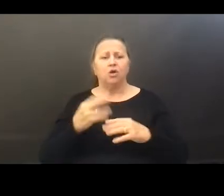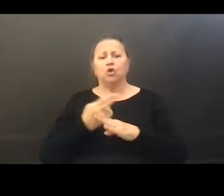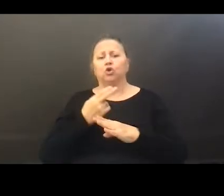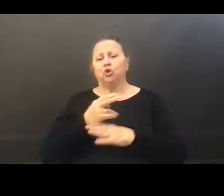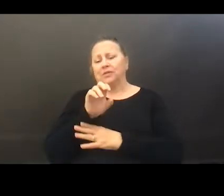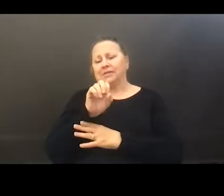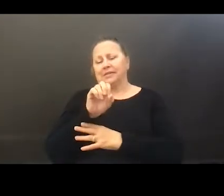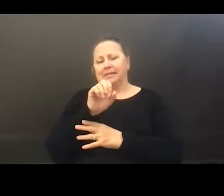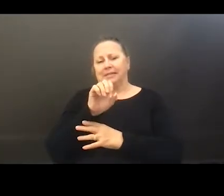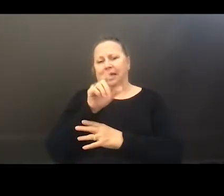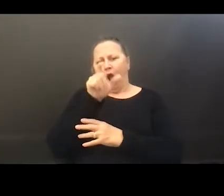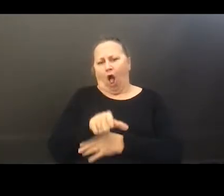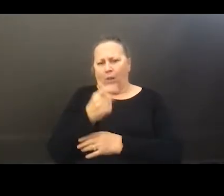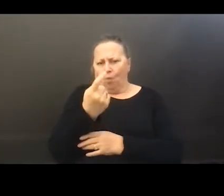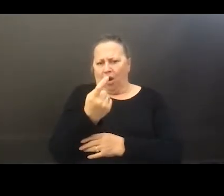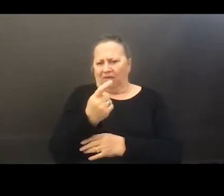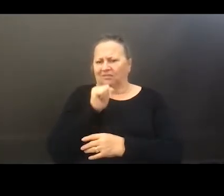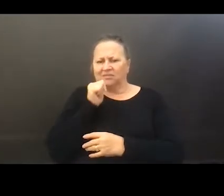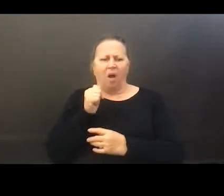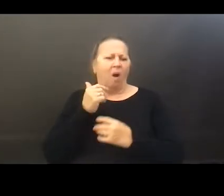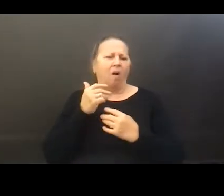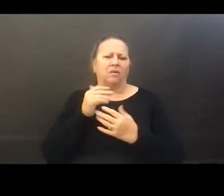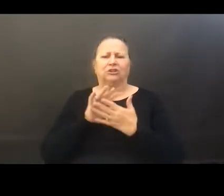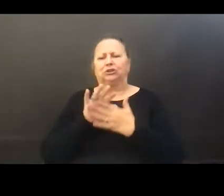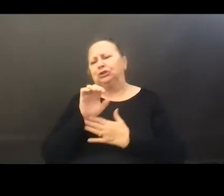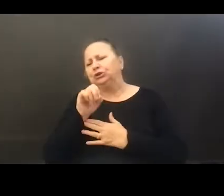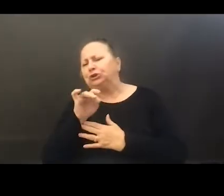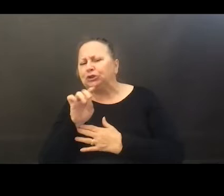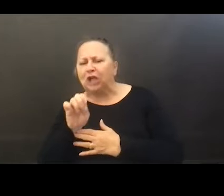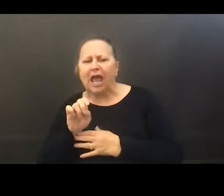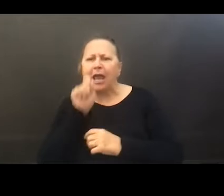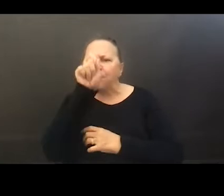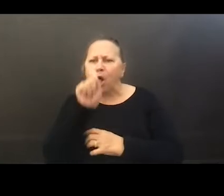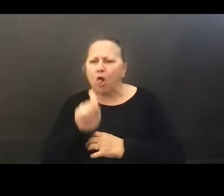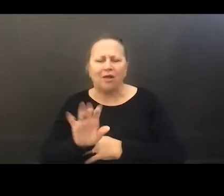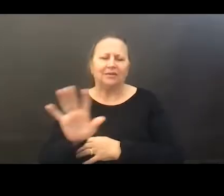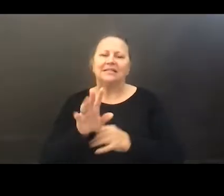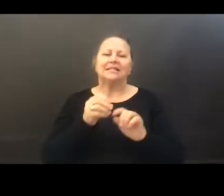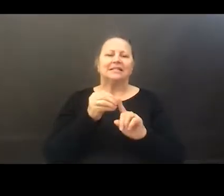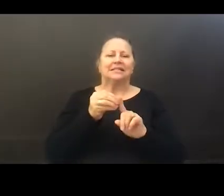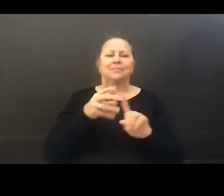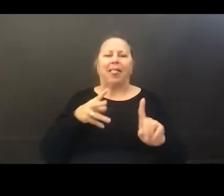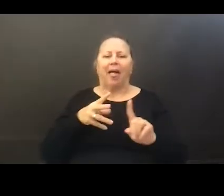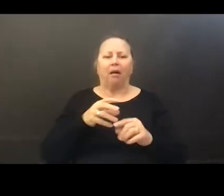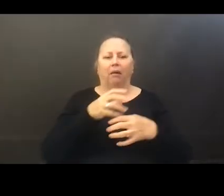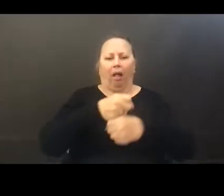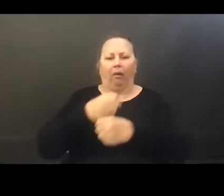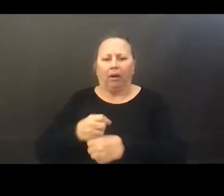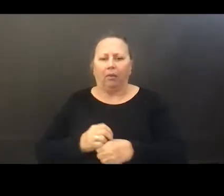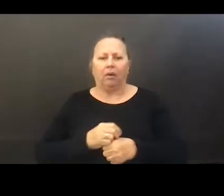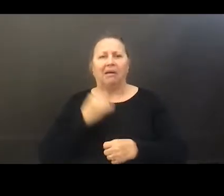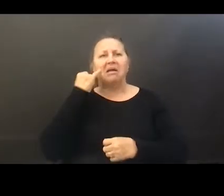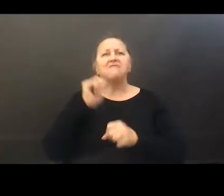your resume. No fancy shading, bullets. Spell out any acronyms. And if you worked at Health and